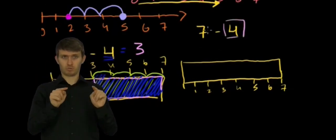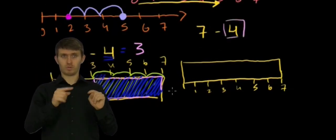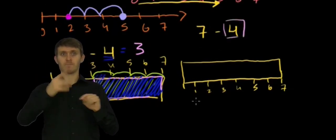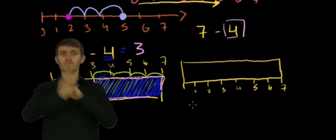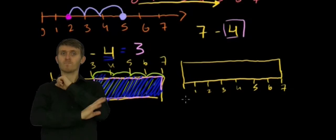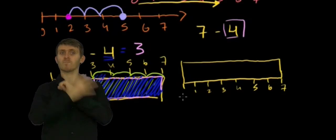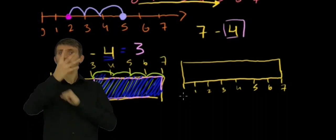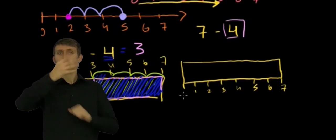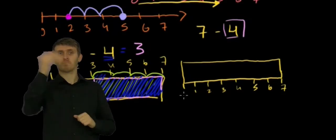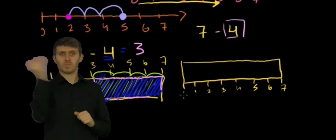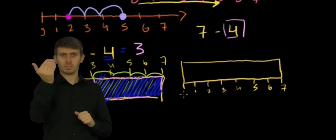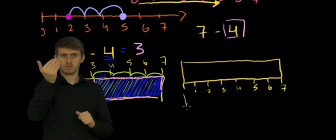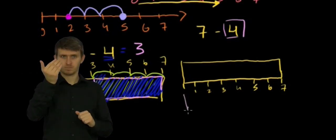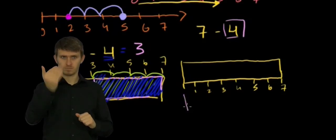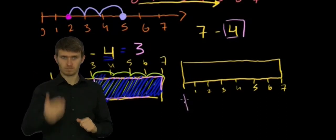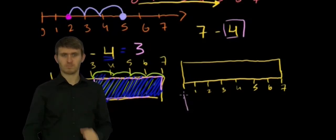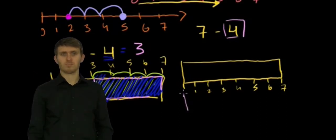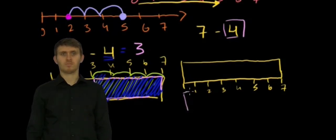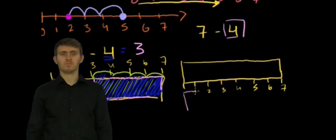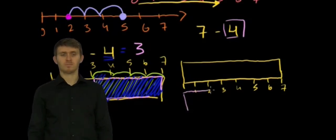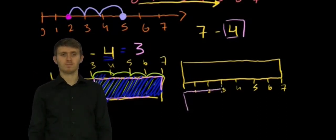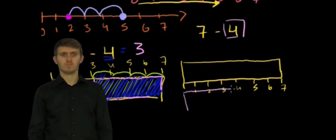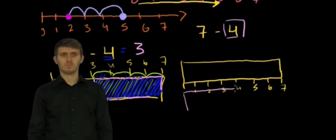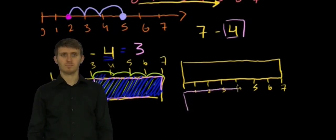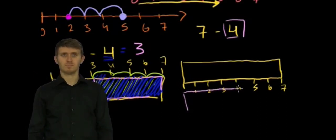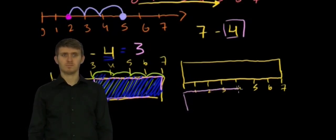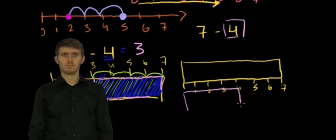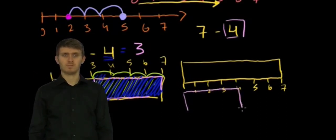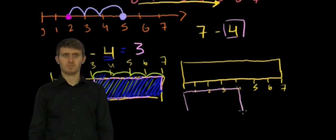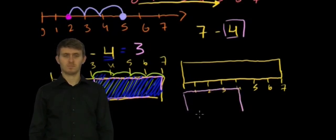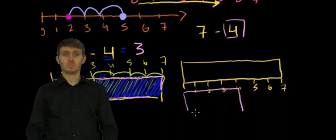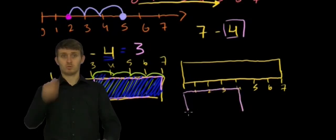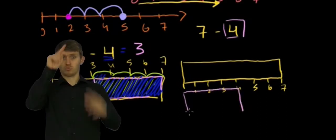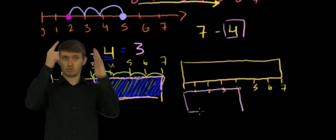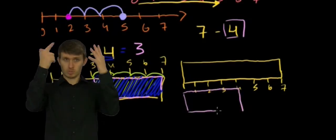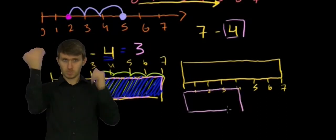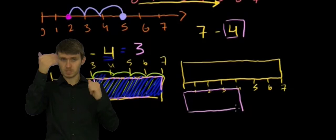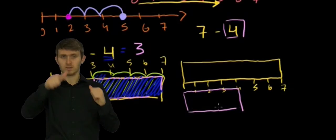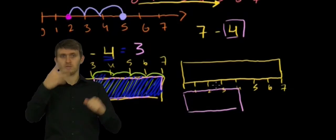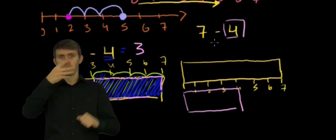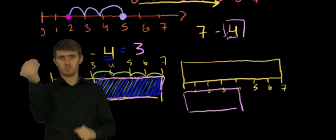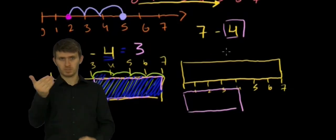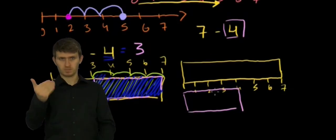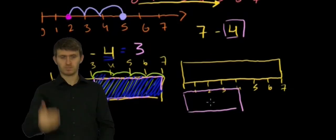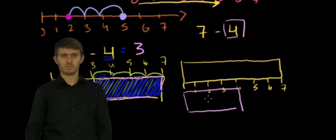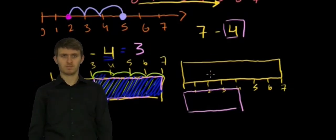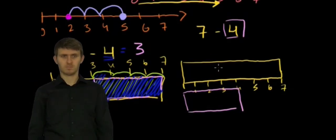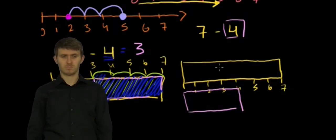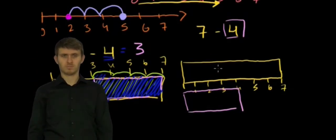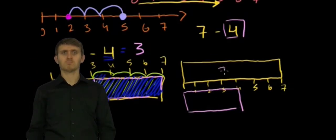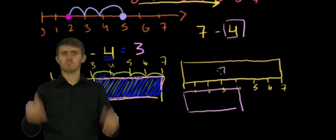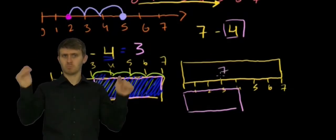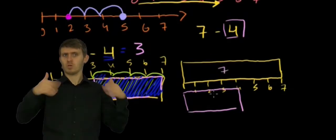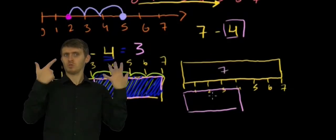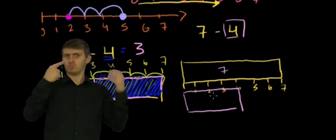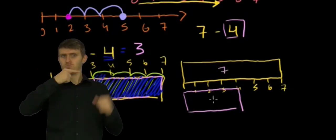to a 4-inch long piece of wood. So I have another 4-inch long piece of wood right there. That's my 4-inch long piece of wood.